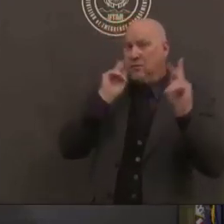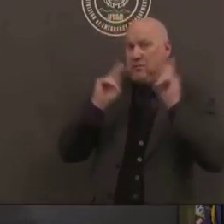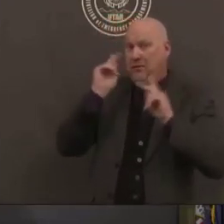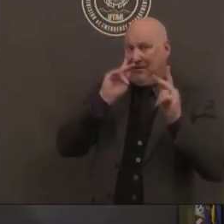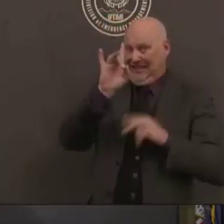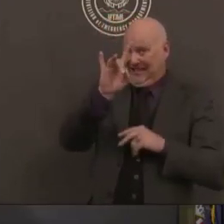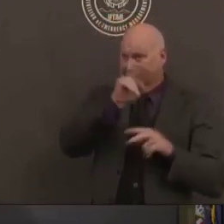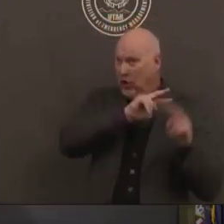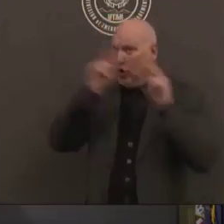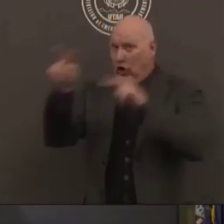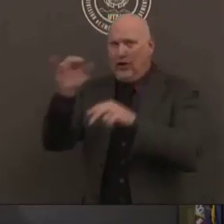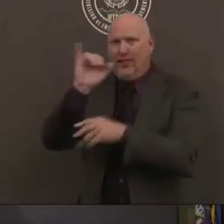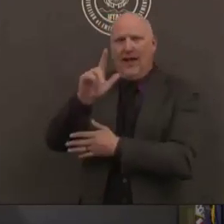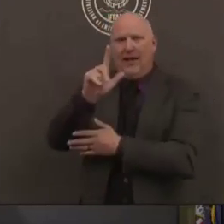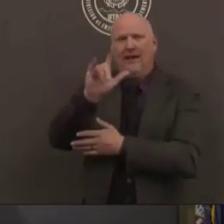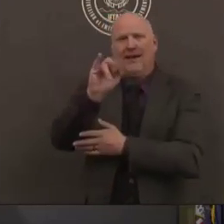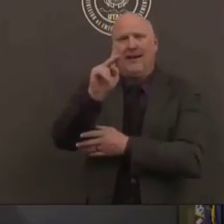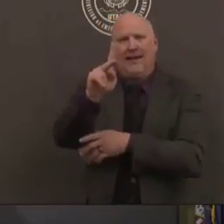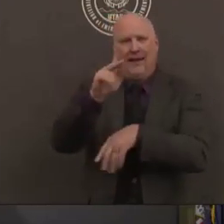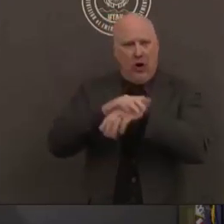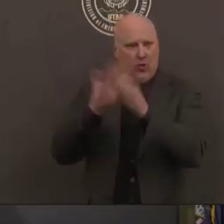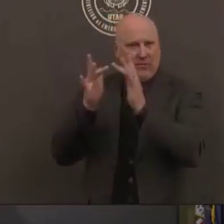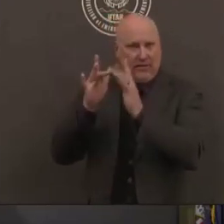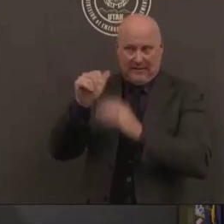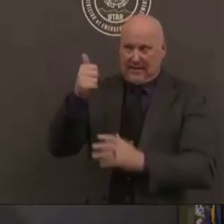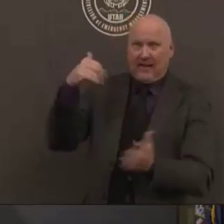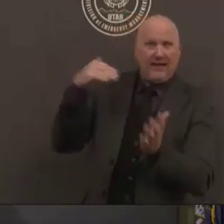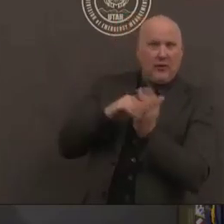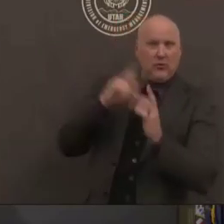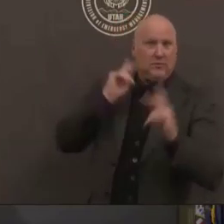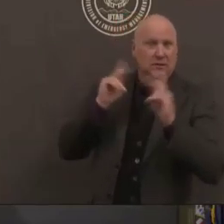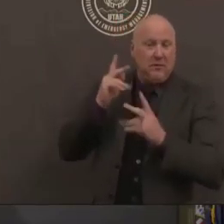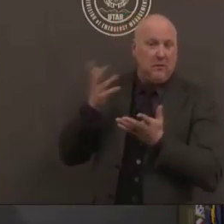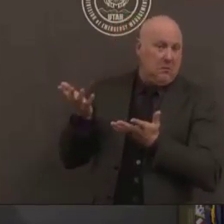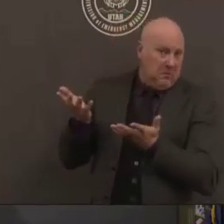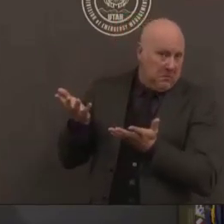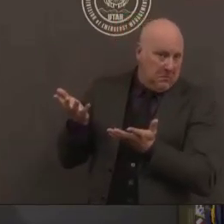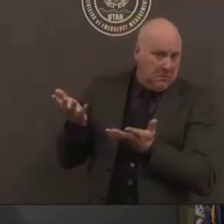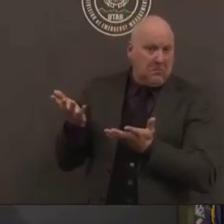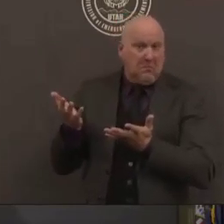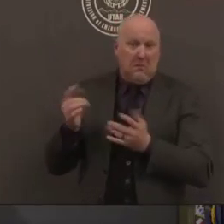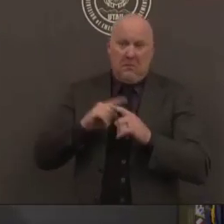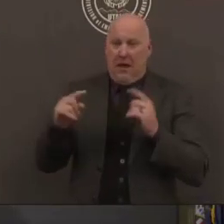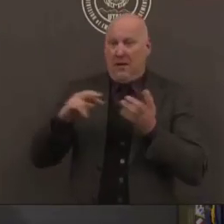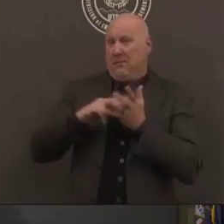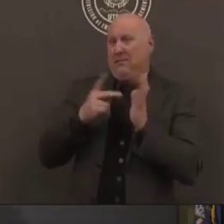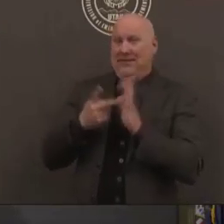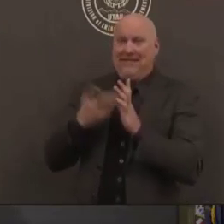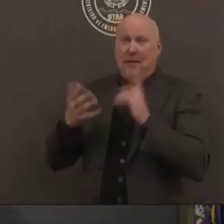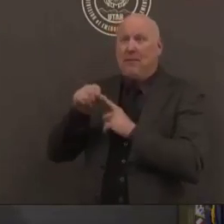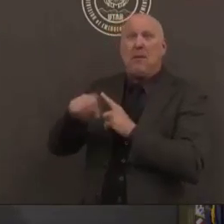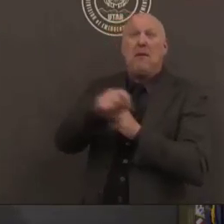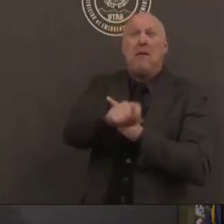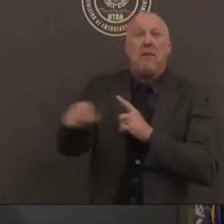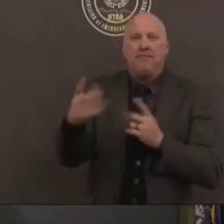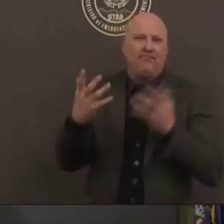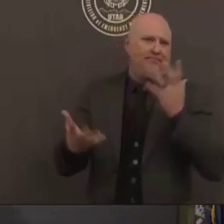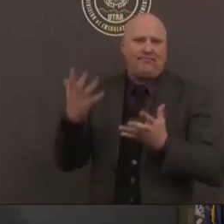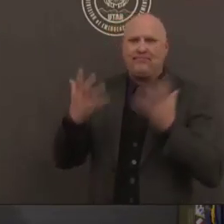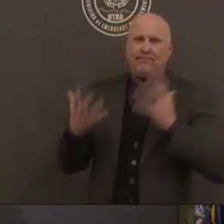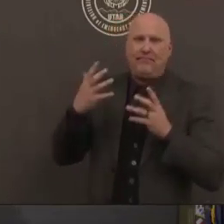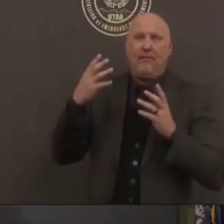the thousands of people who received it. And then we heard back on our feedback form we posted on our website